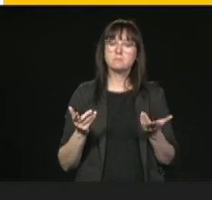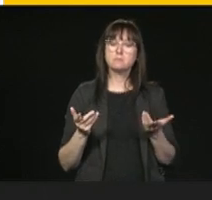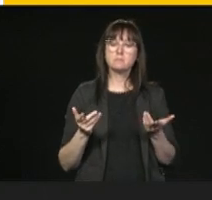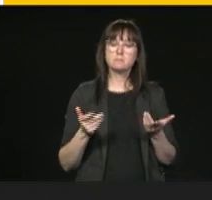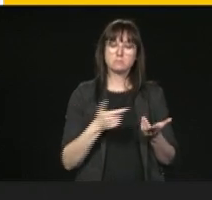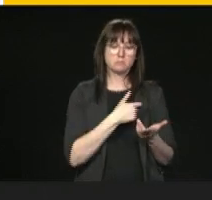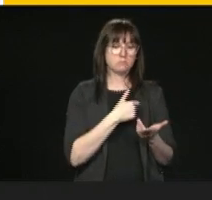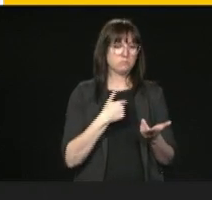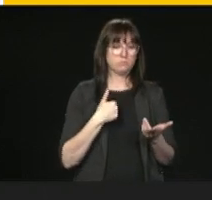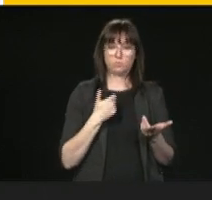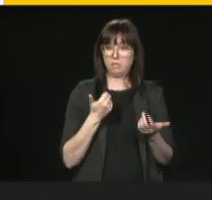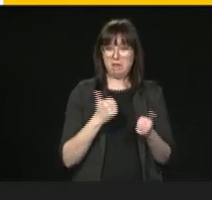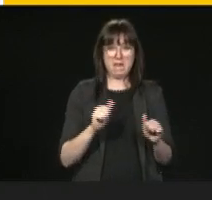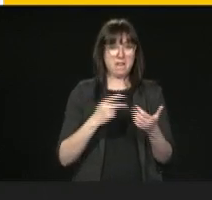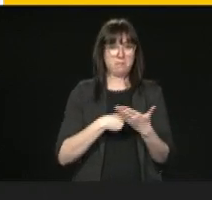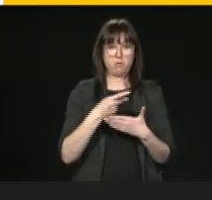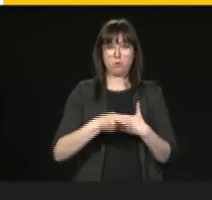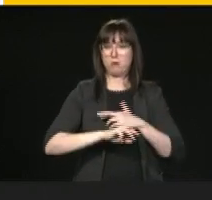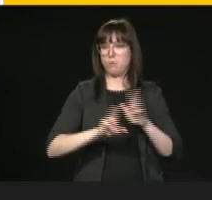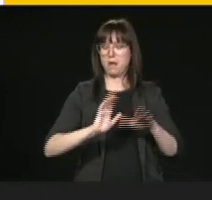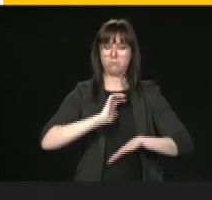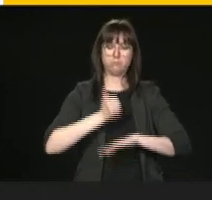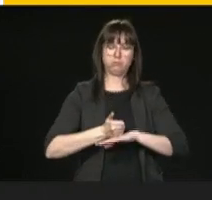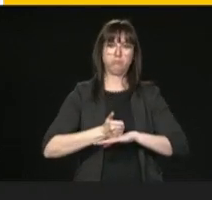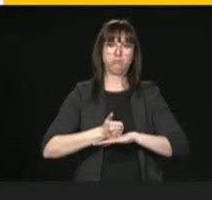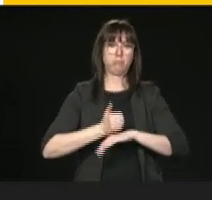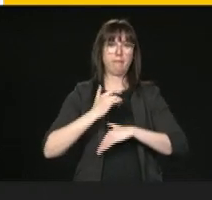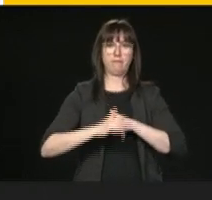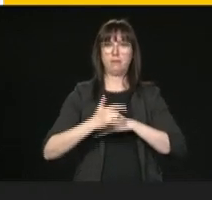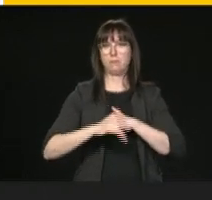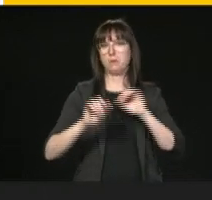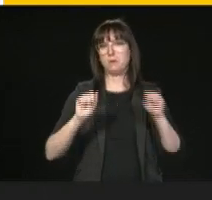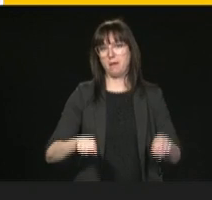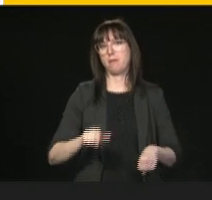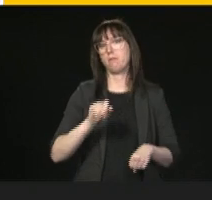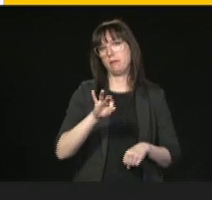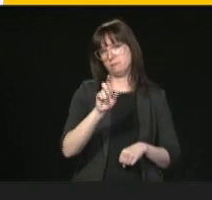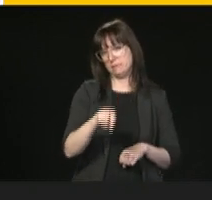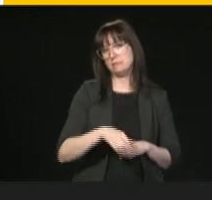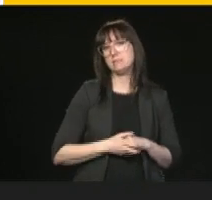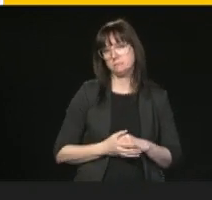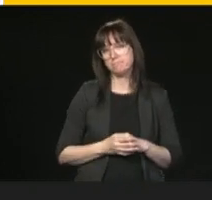be, if the situation takes longer or becomes more severe.